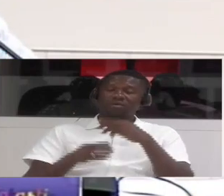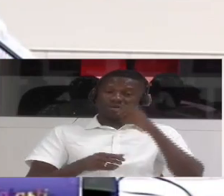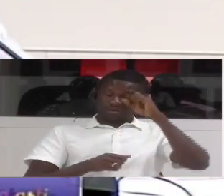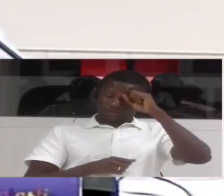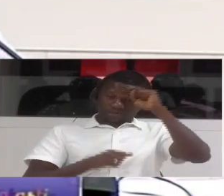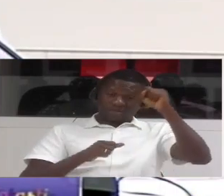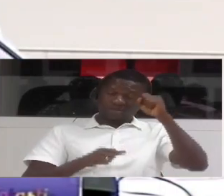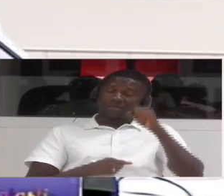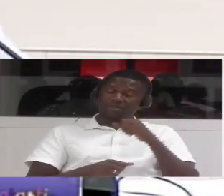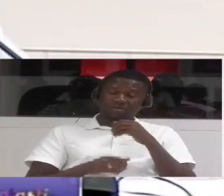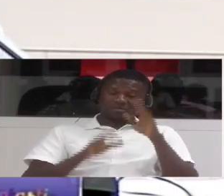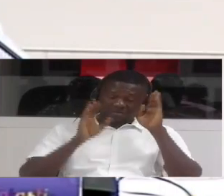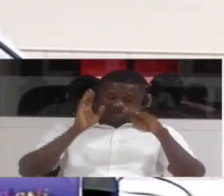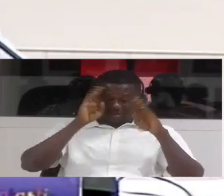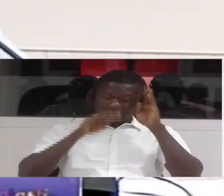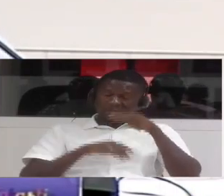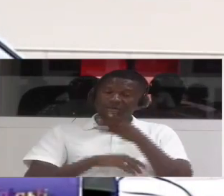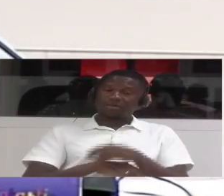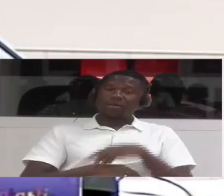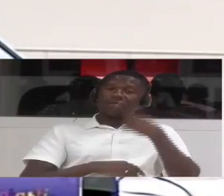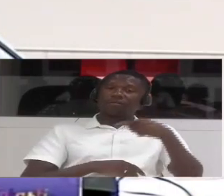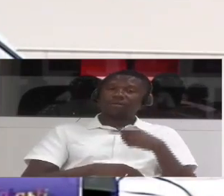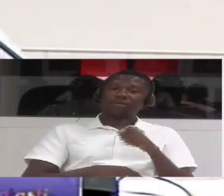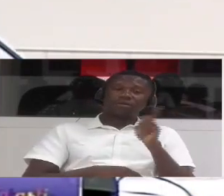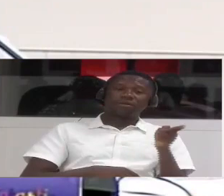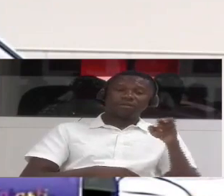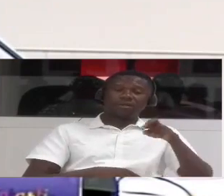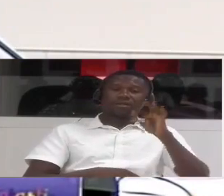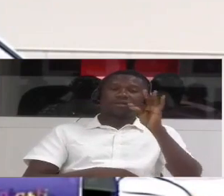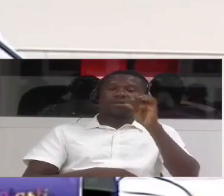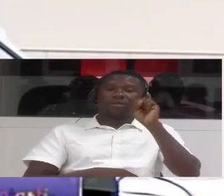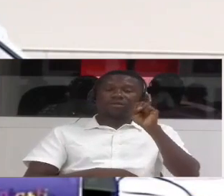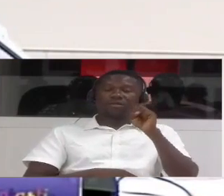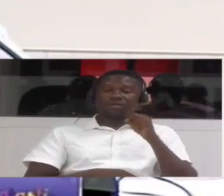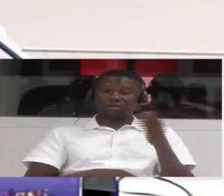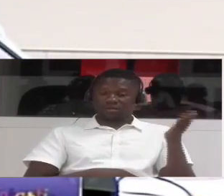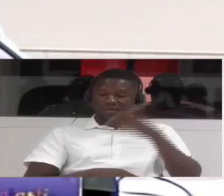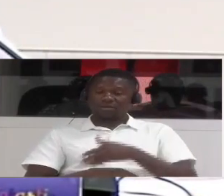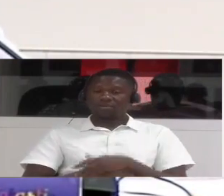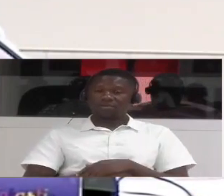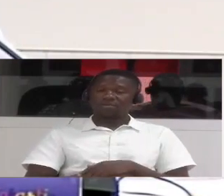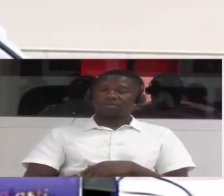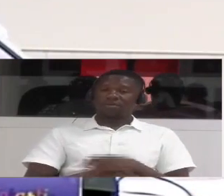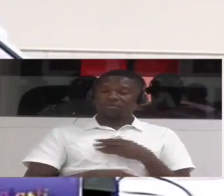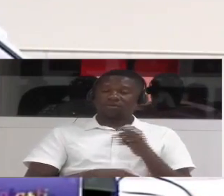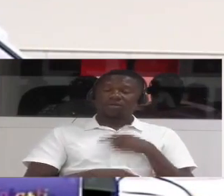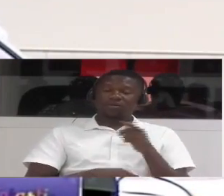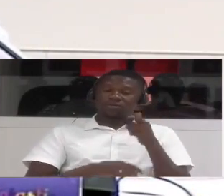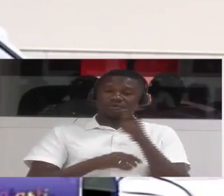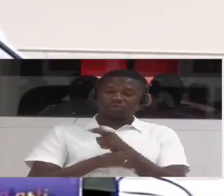Of course, the GRTS came and they brought GRTS, I will put it that way, to for them